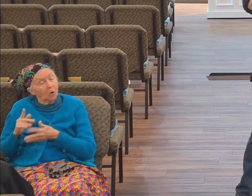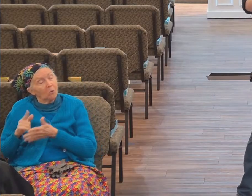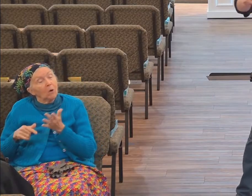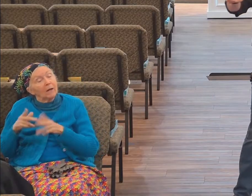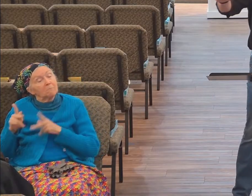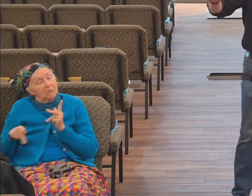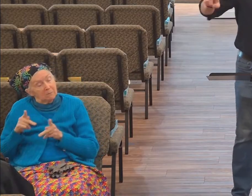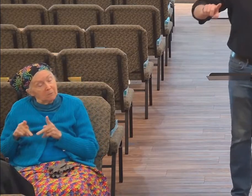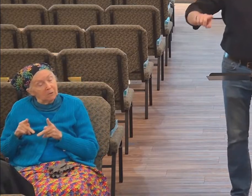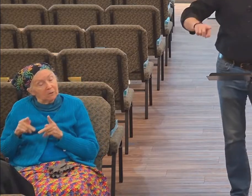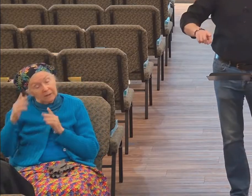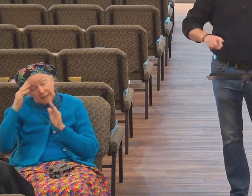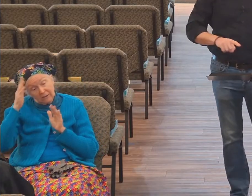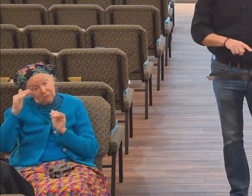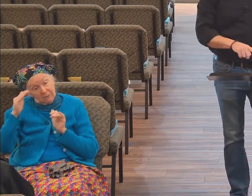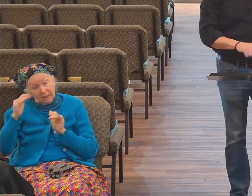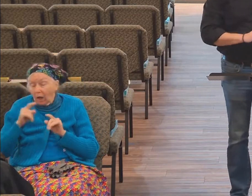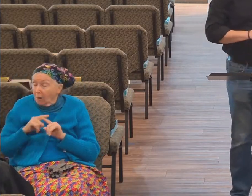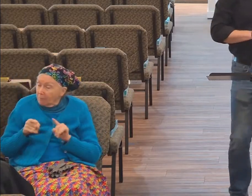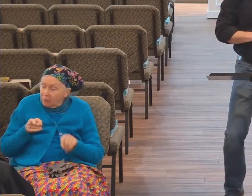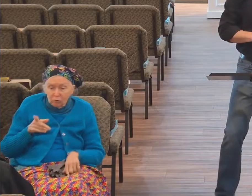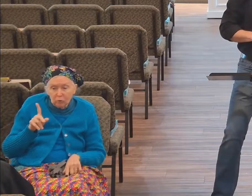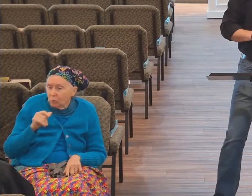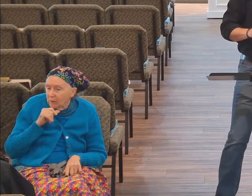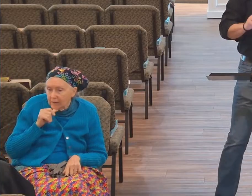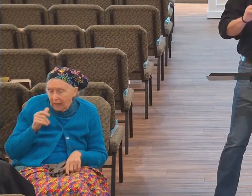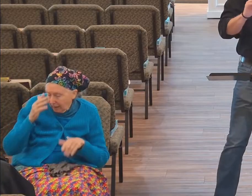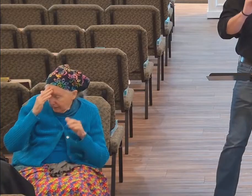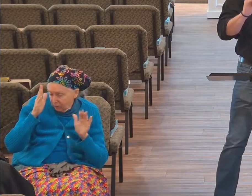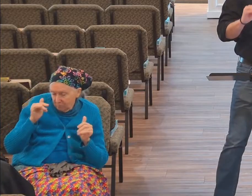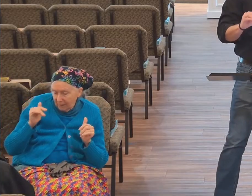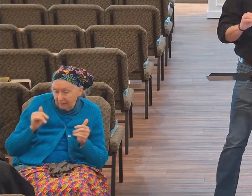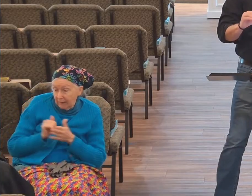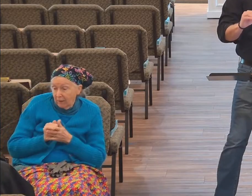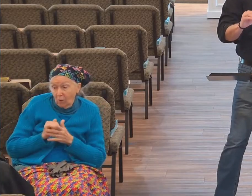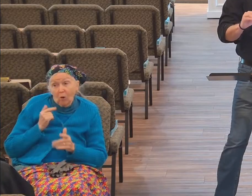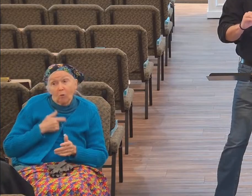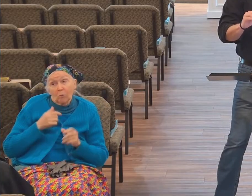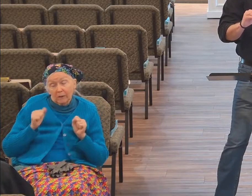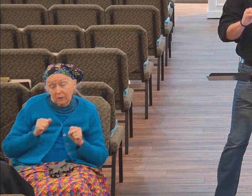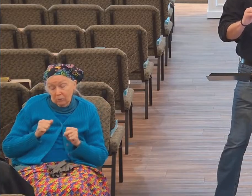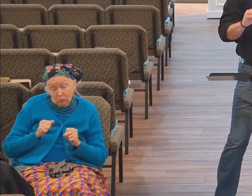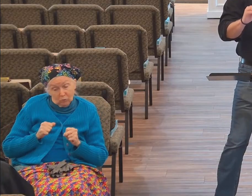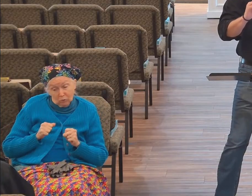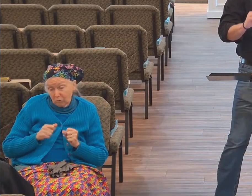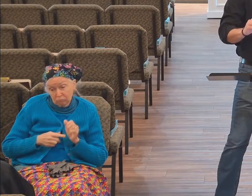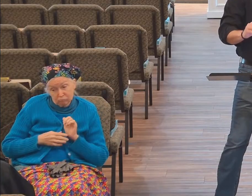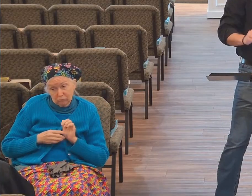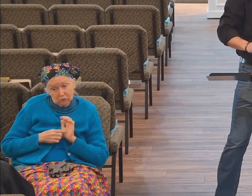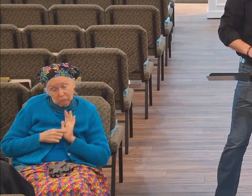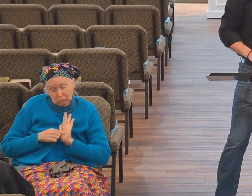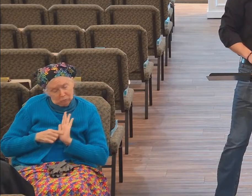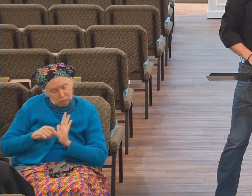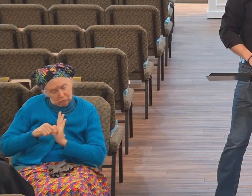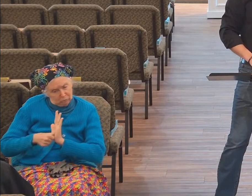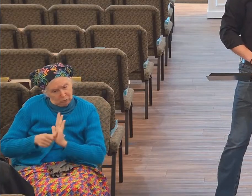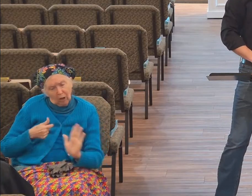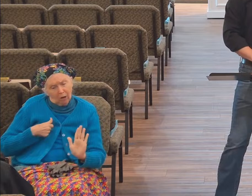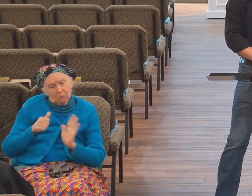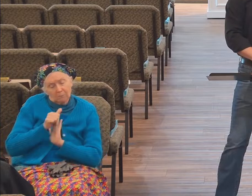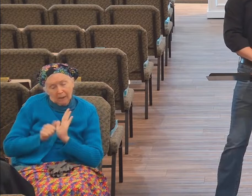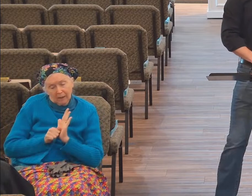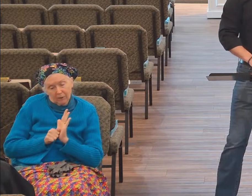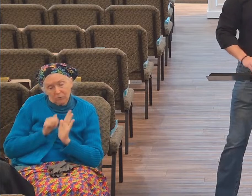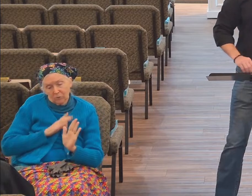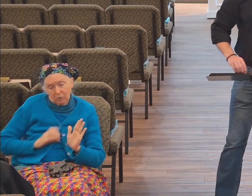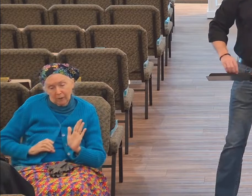says, but that's not what you experience. Look what he says. Although we could have imposed our weight as apostles of Christ, instead we became